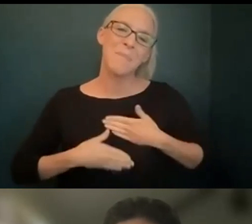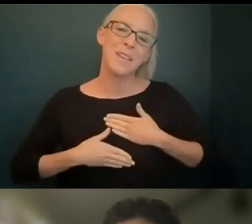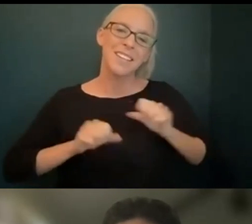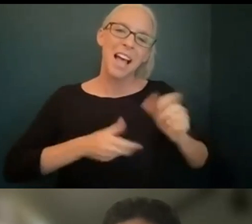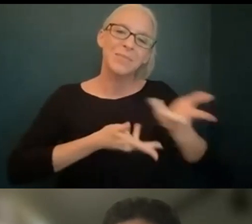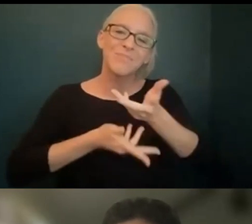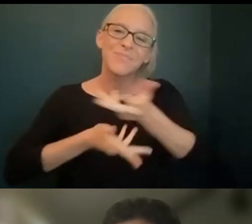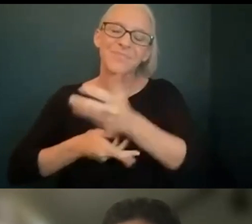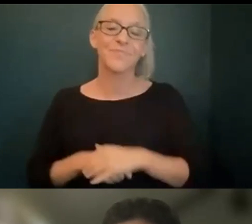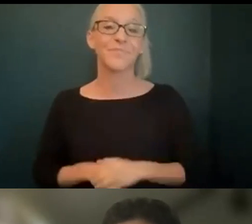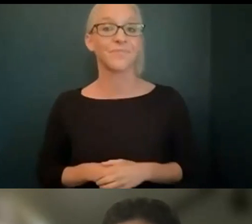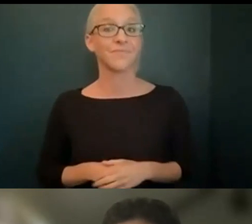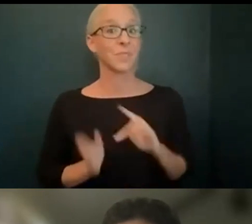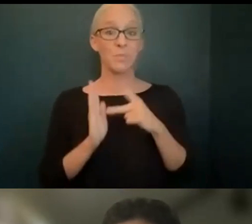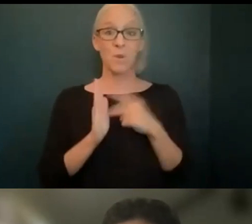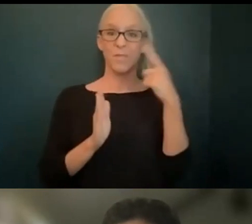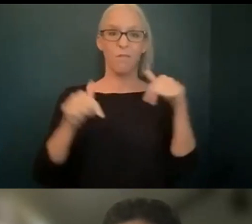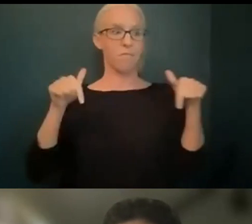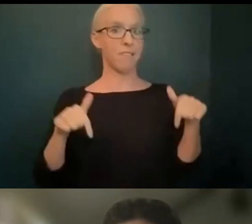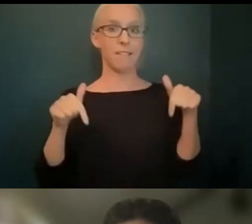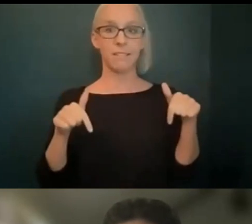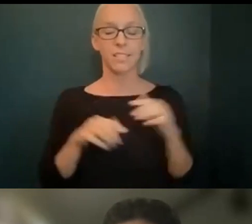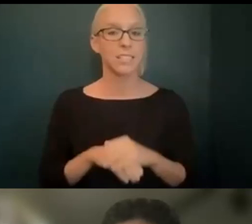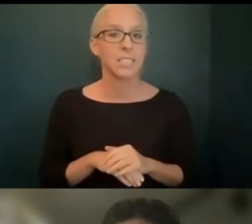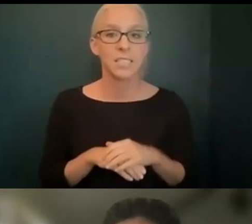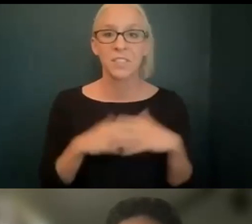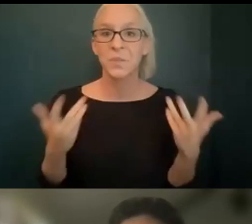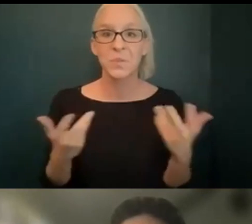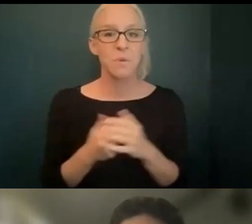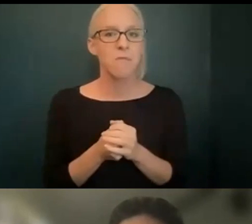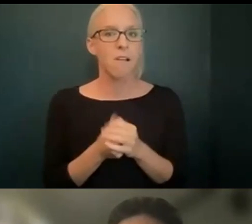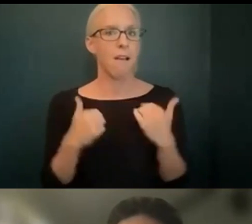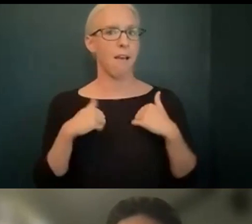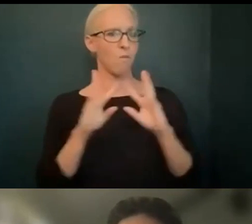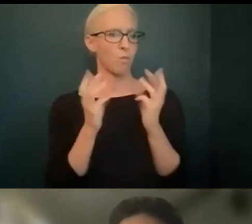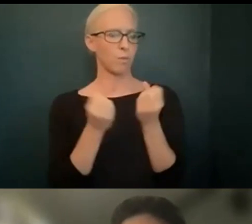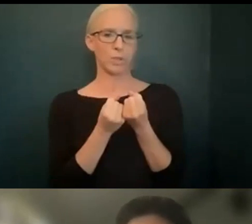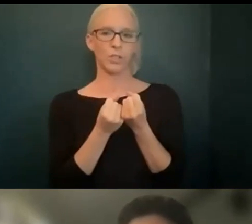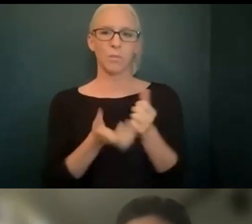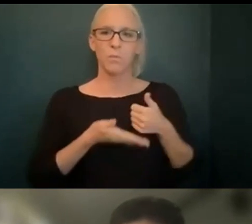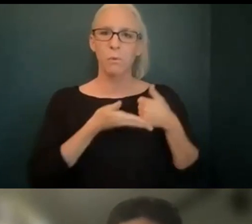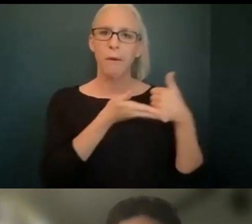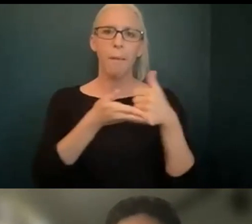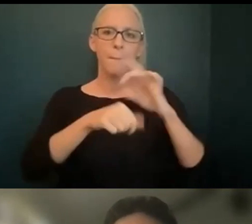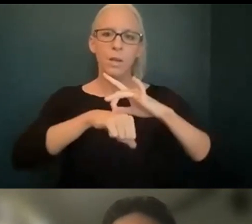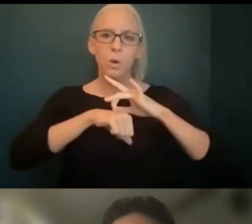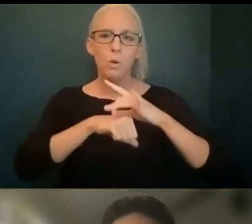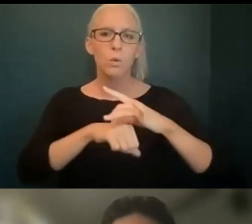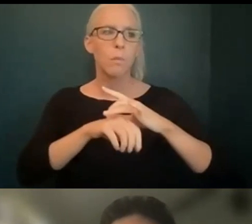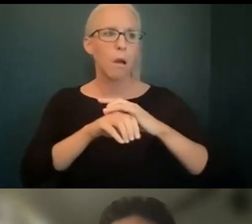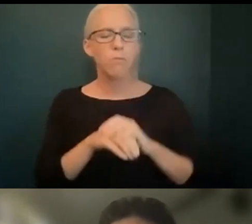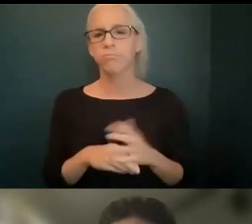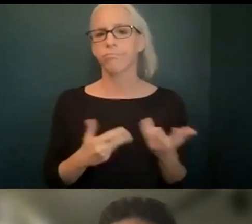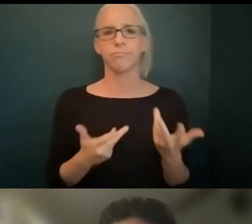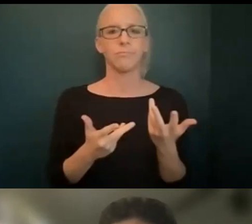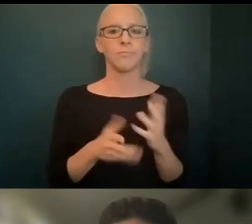The purpose of these calls is really to help us get out of these seminars, is to really help us as a global us get out of this pandemic